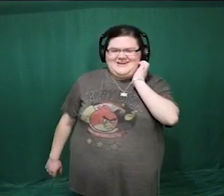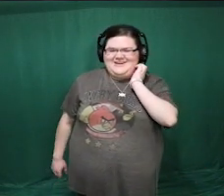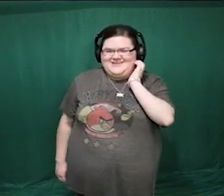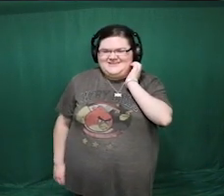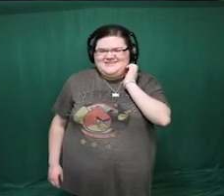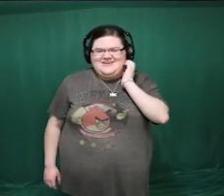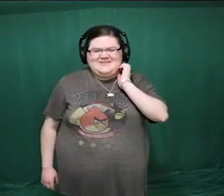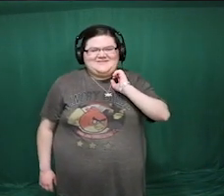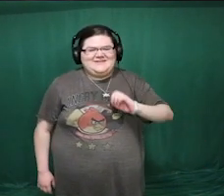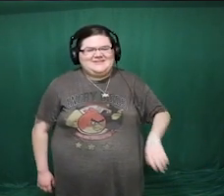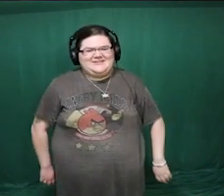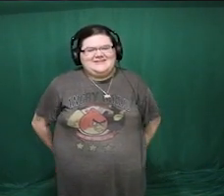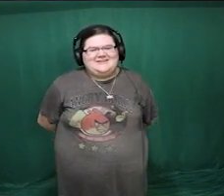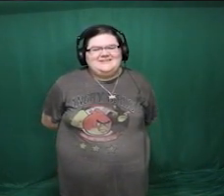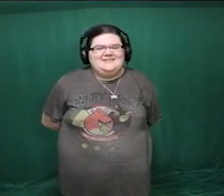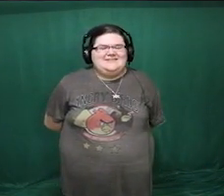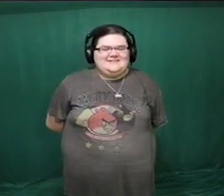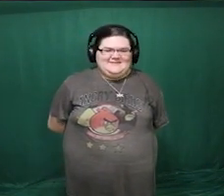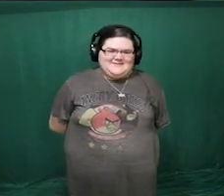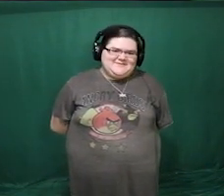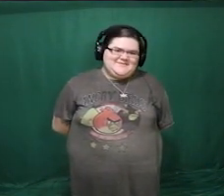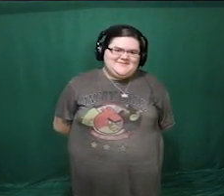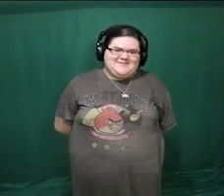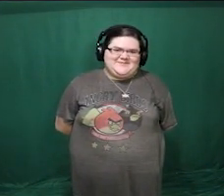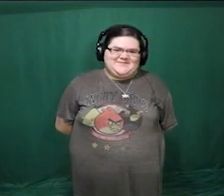knew it. I knew it, Victor.